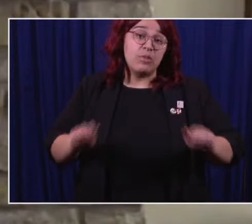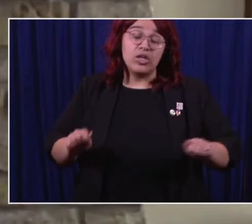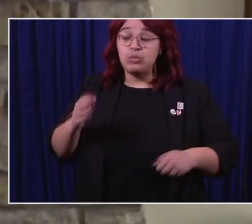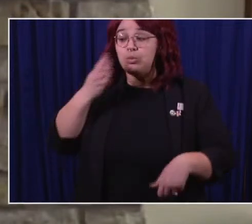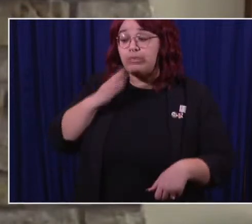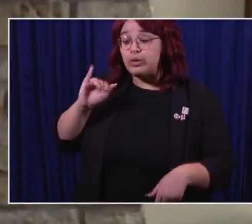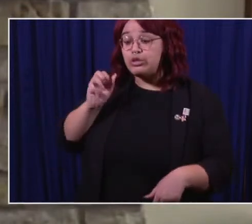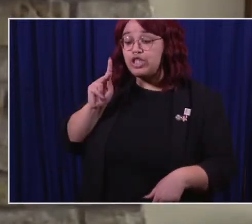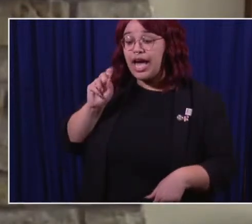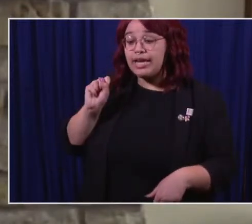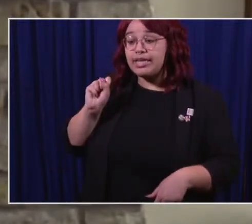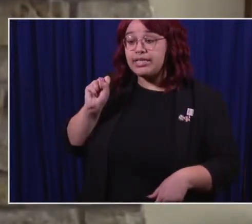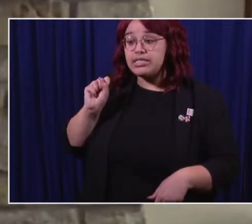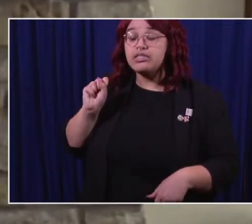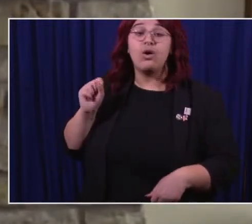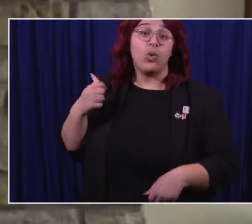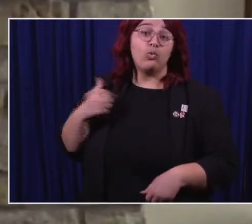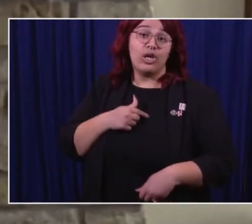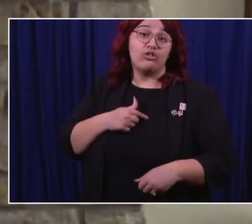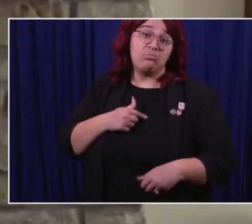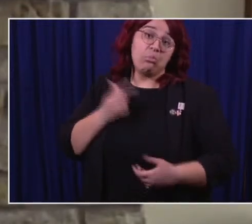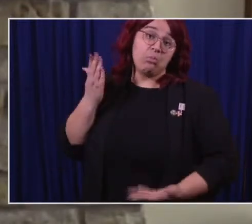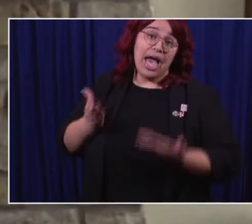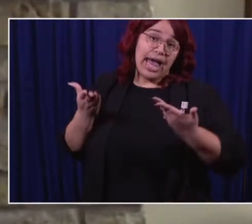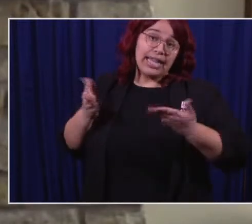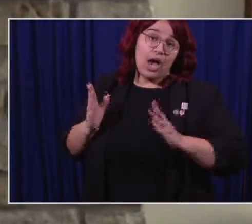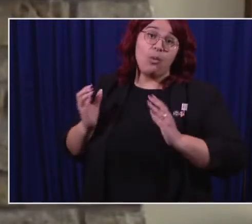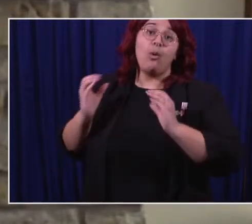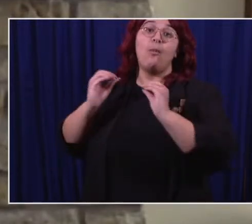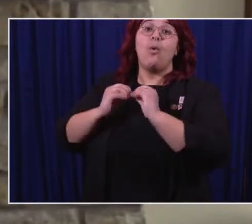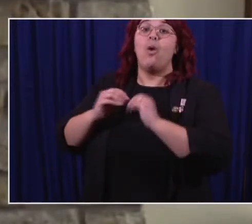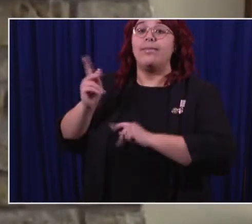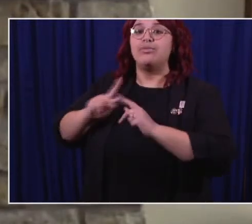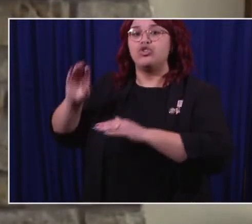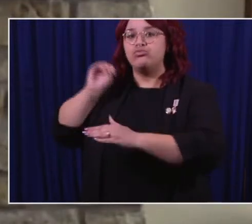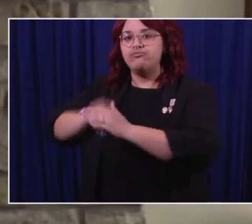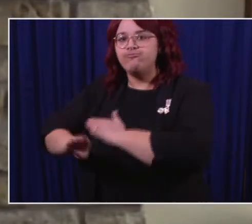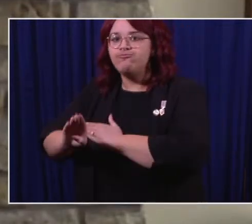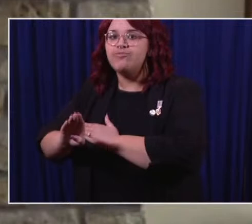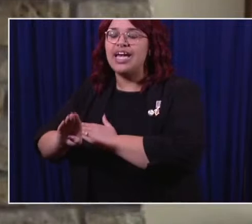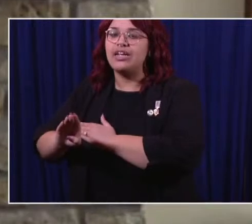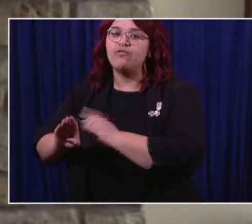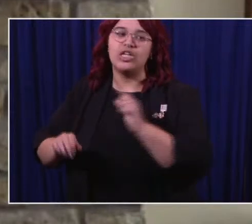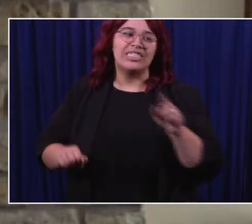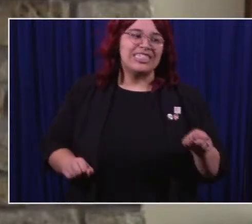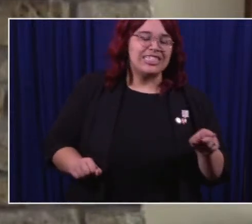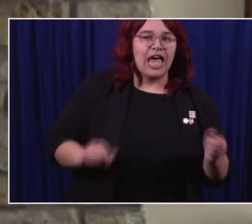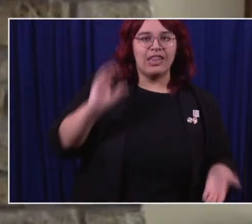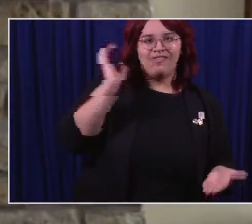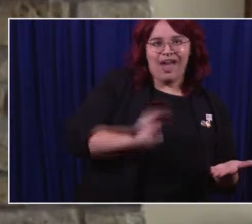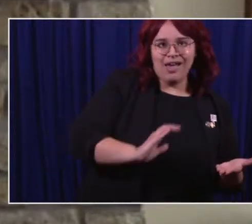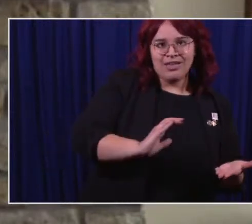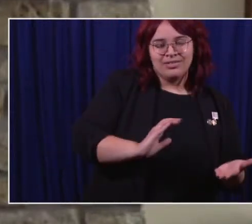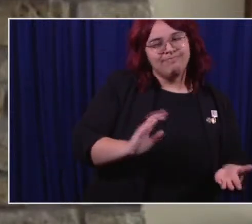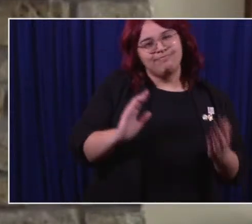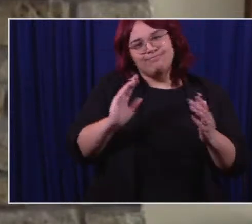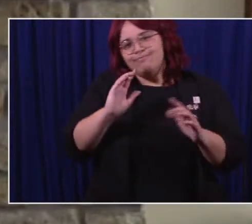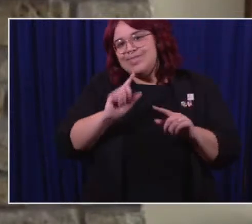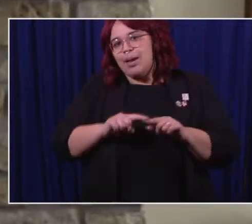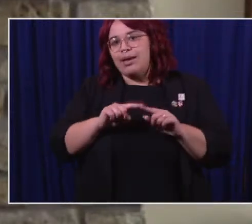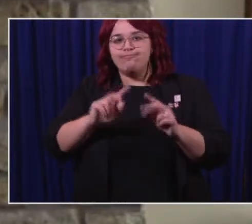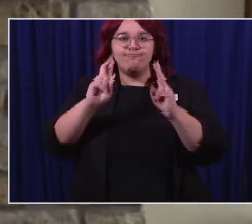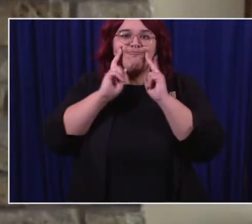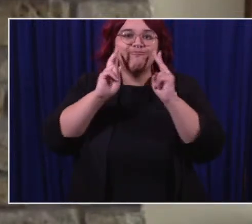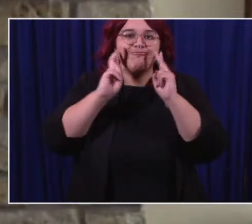We're going to continue to evaluate that as we move forward. all of this is conditioned. All of this